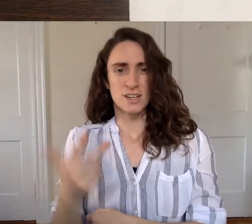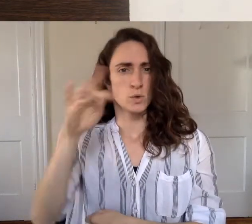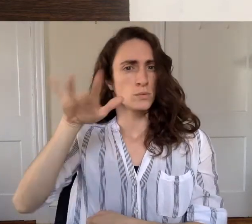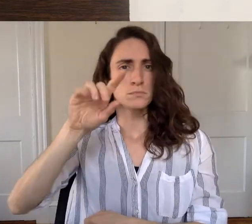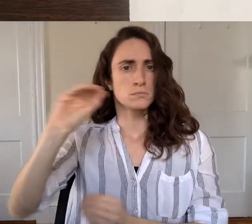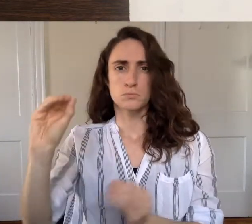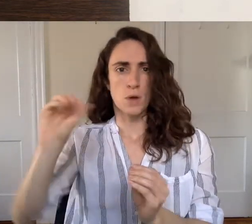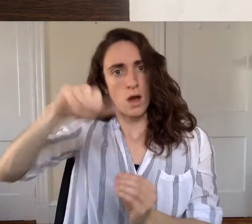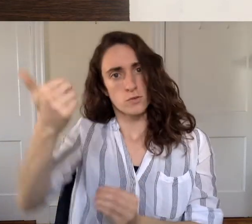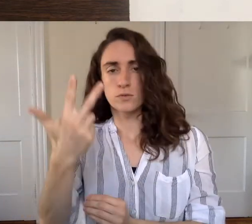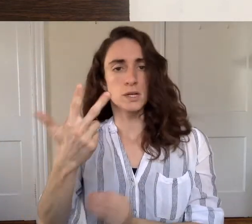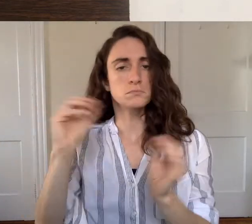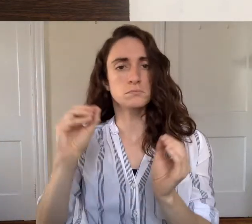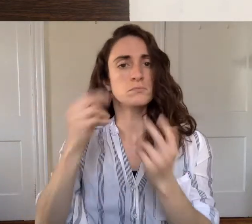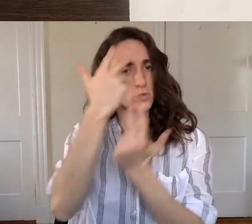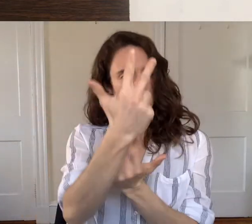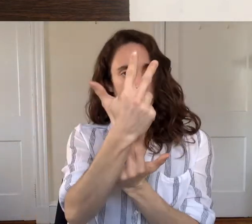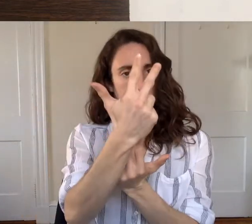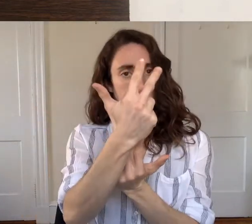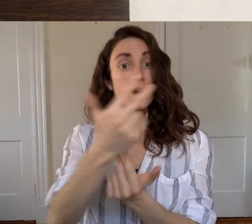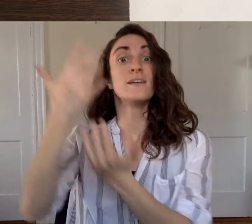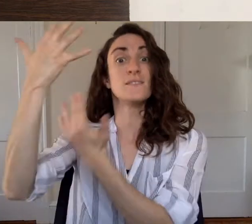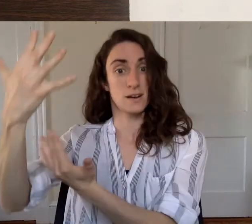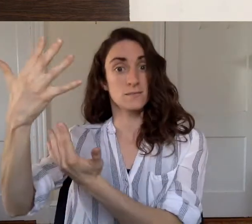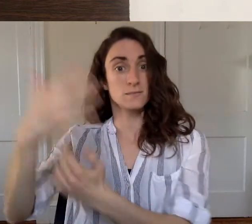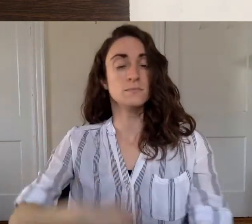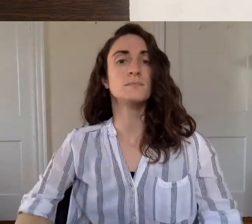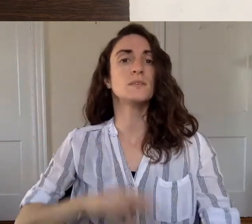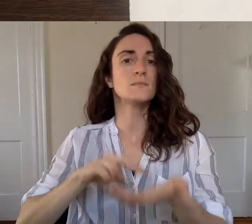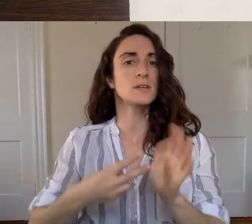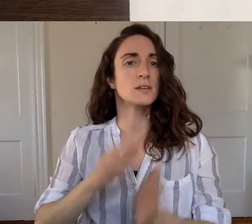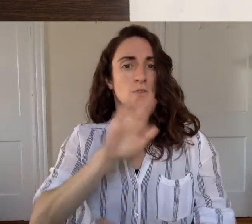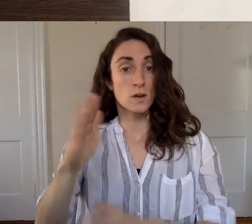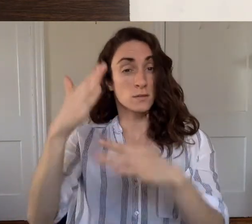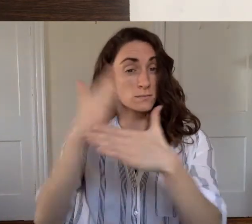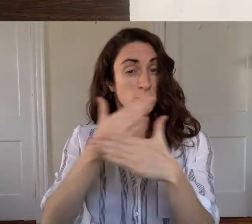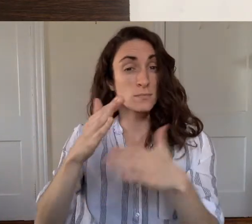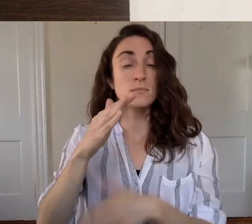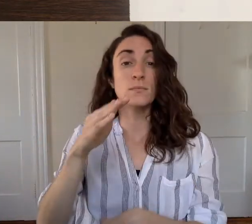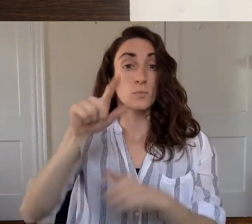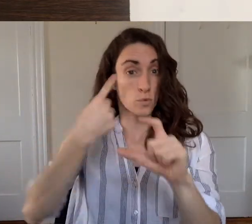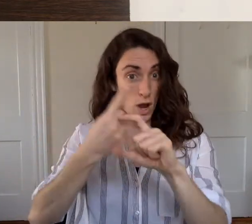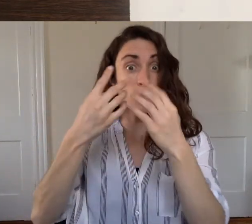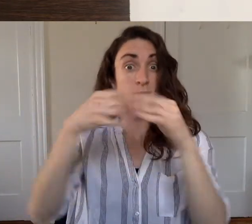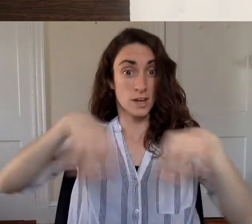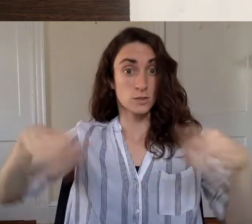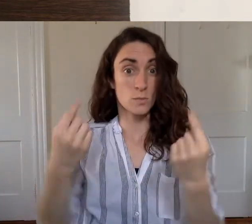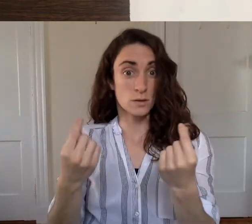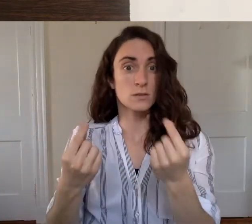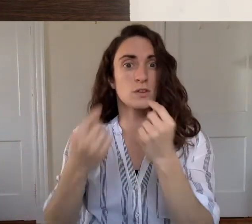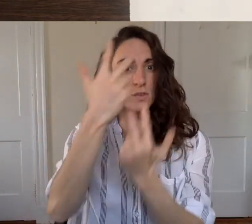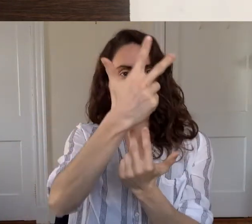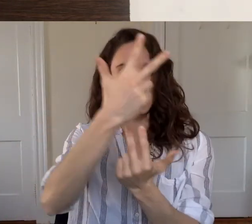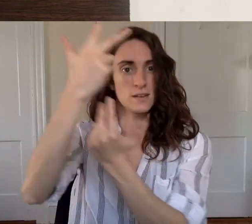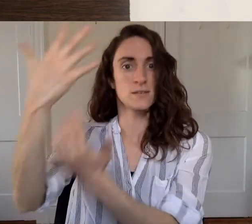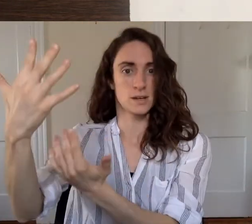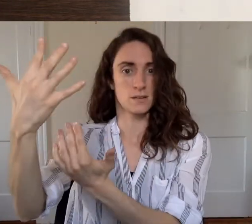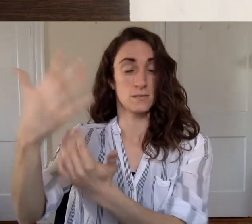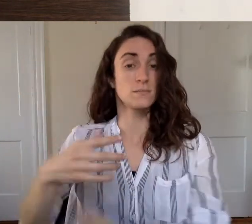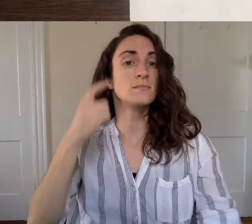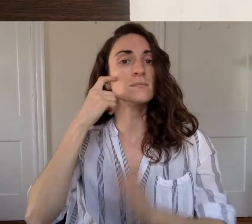They do both have a single 3, and although one then has a second 3, the other does not, so that's not shared, and they do both have a 5.